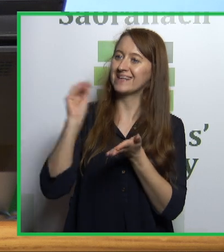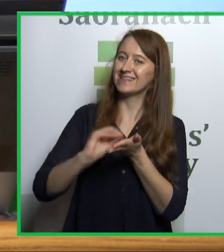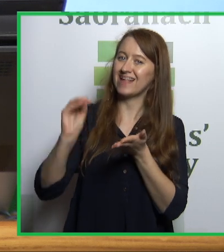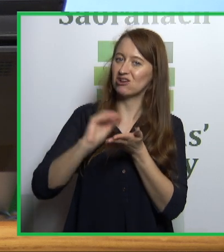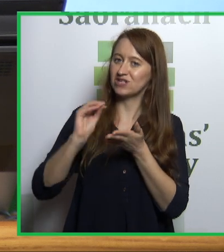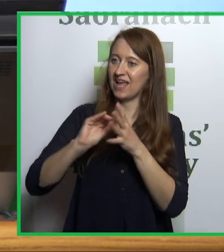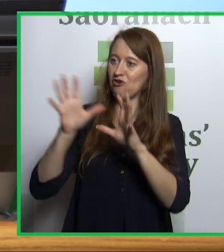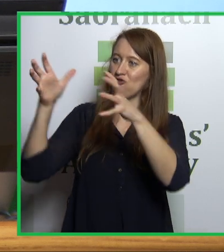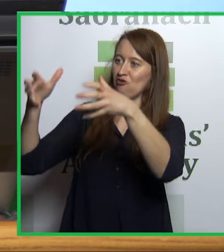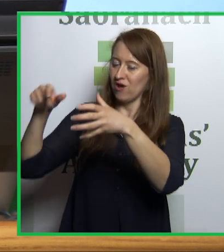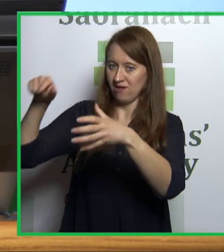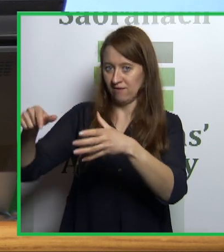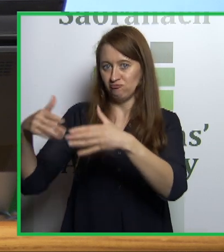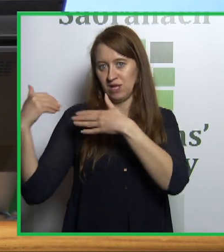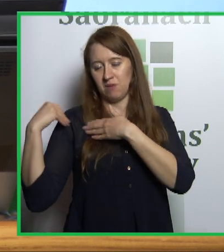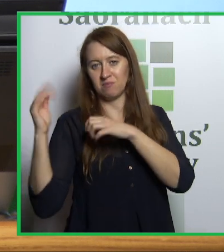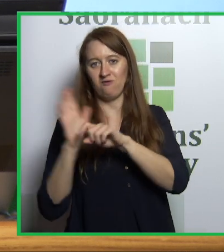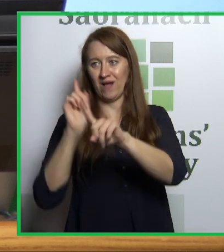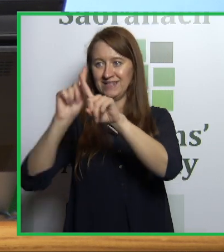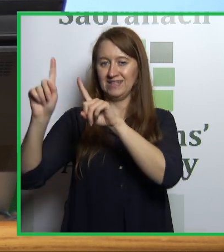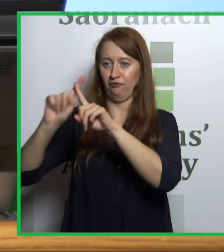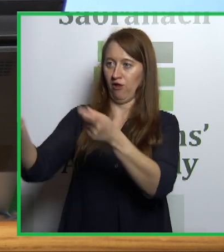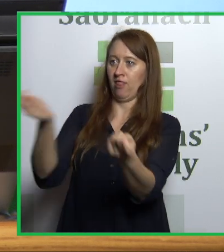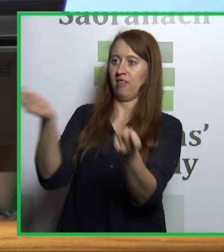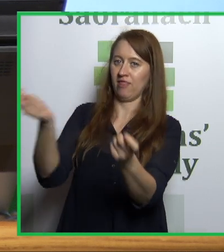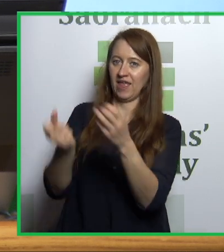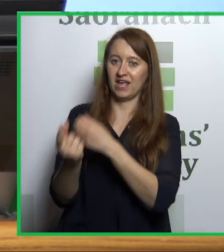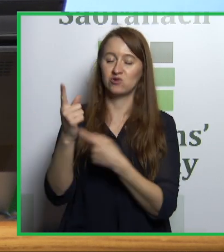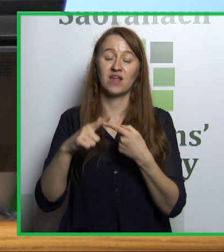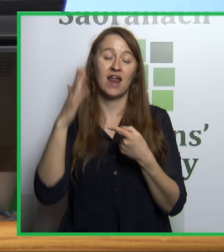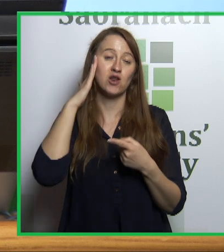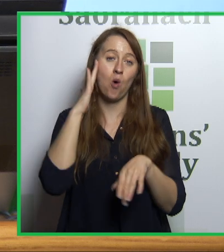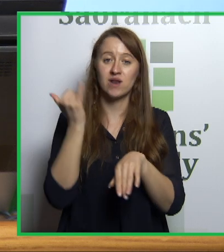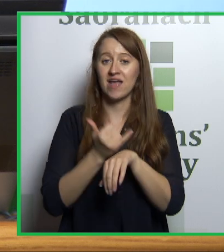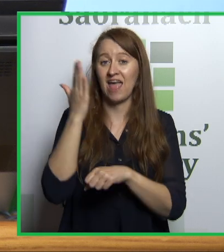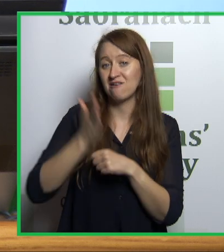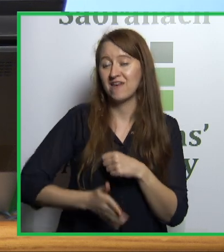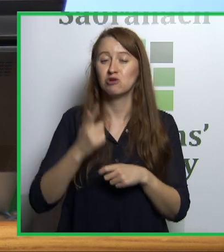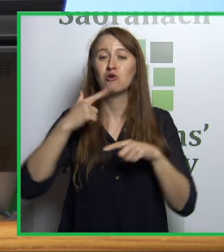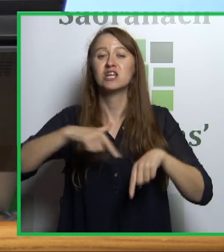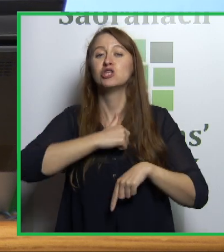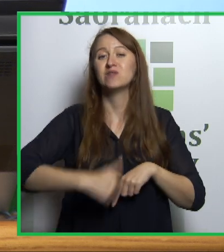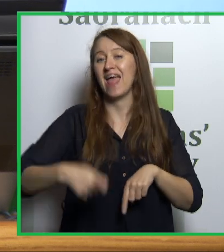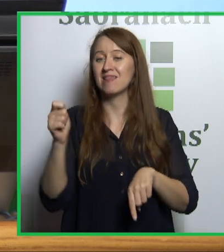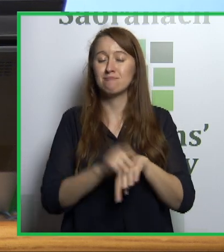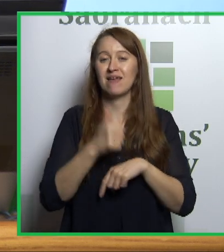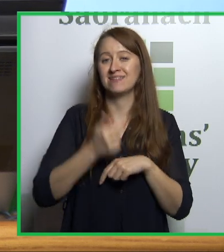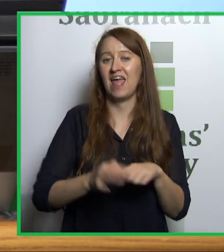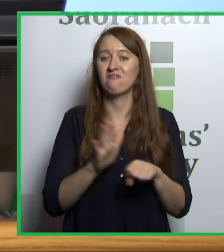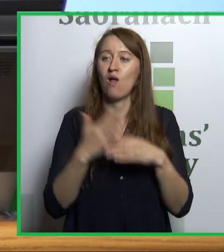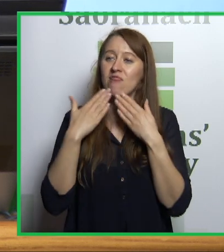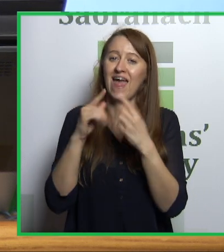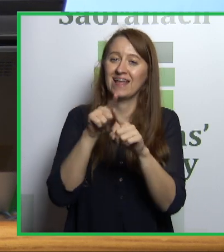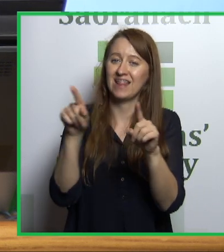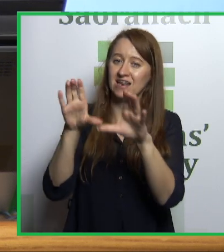deal with a lot of logistical issues. I know we're not concluded and we will be here tomorrow again, but today is the best day to just thank the Secretariat for all the